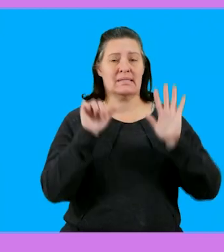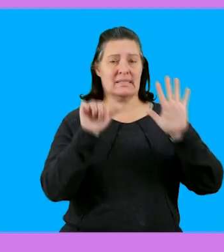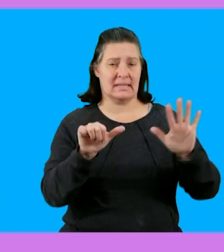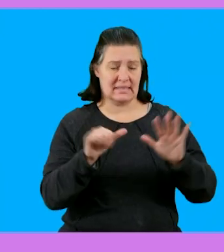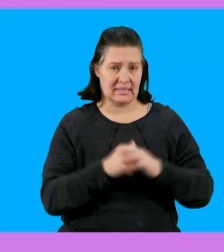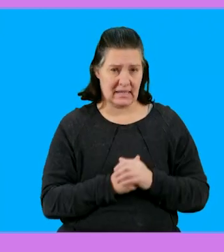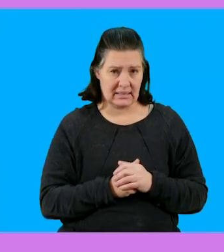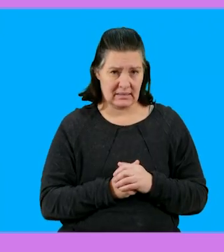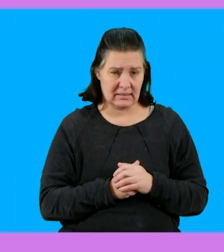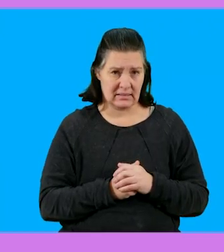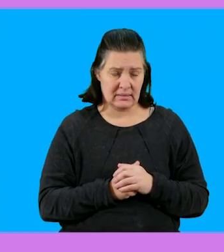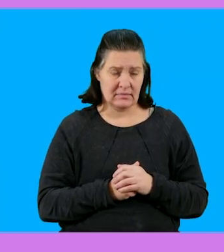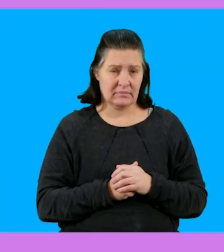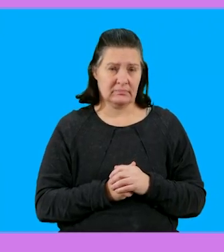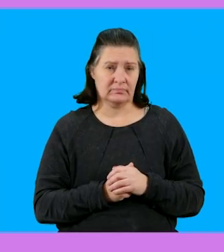6 Rand, right?